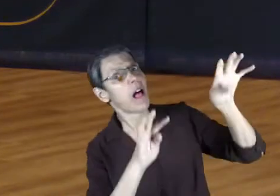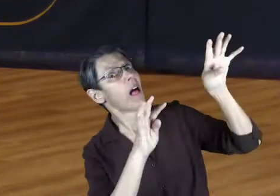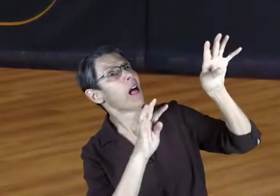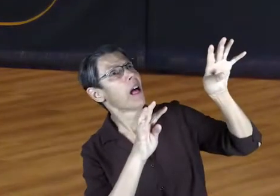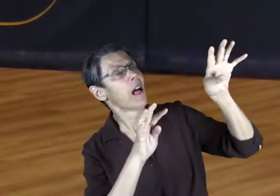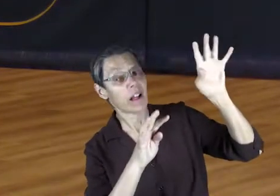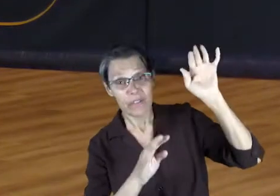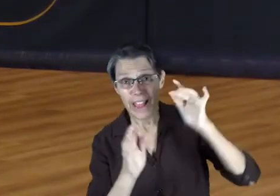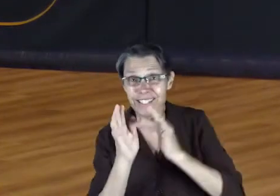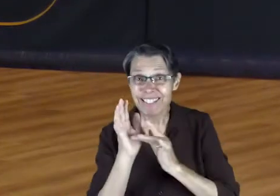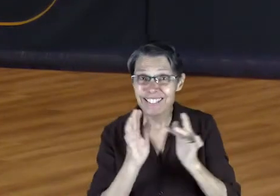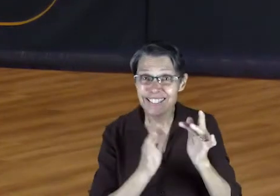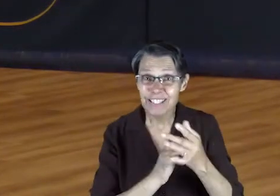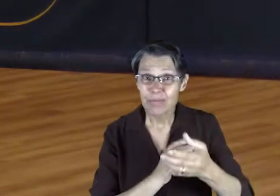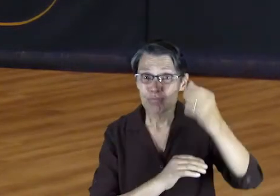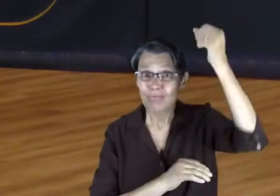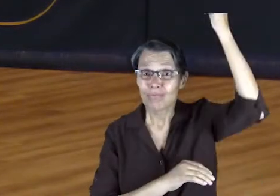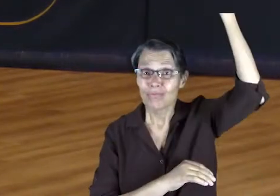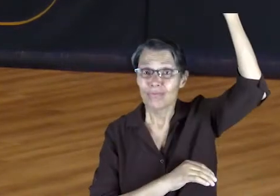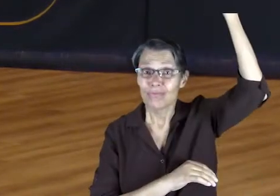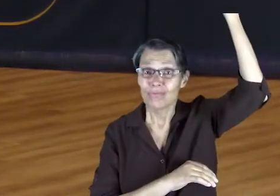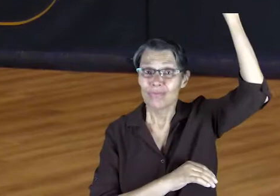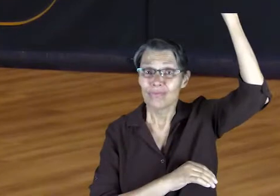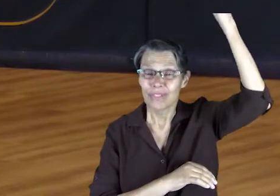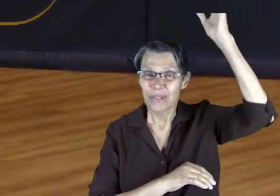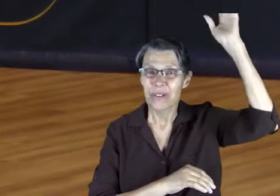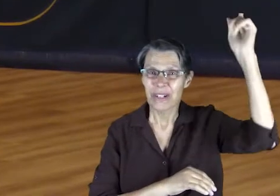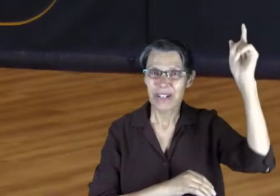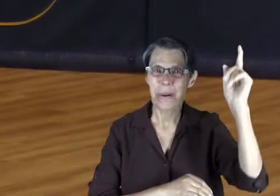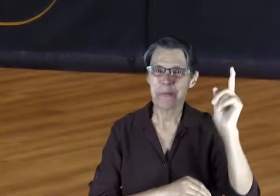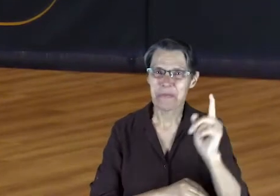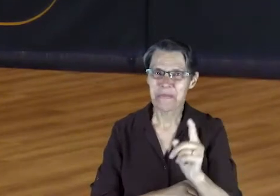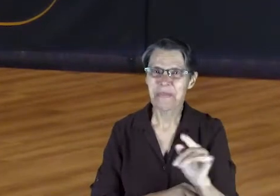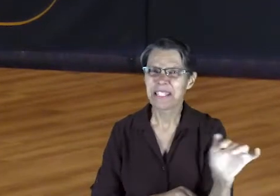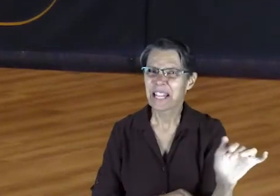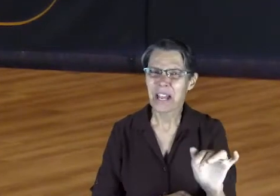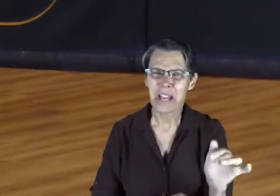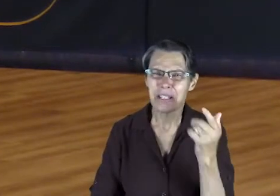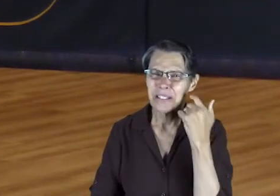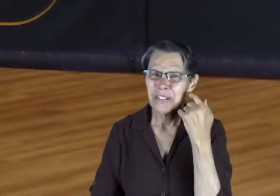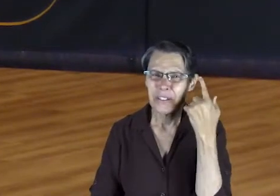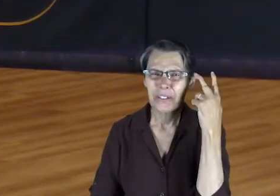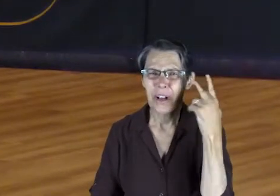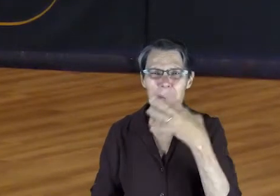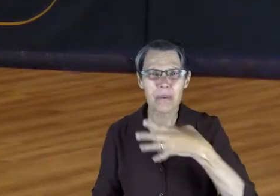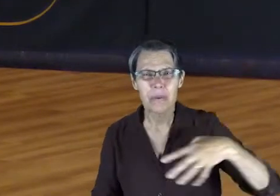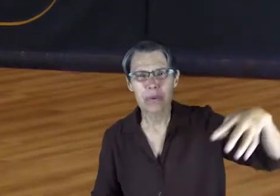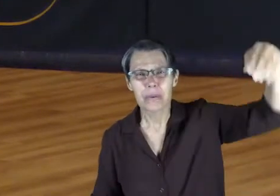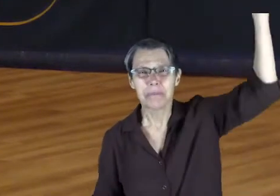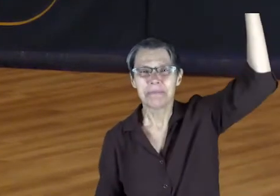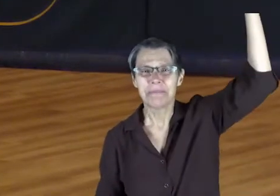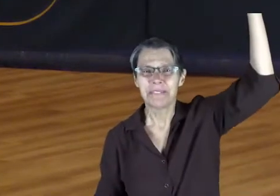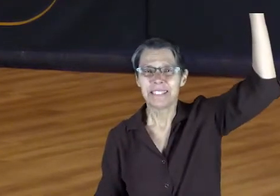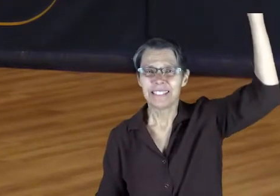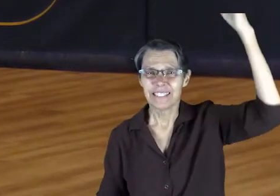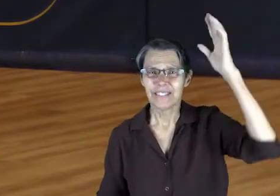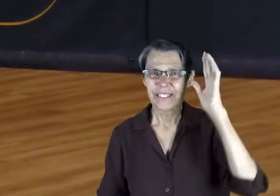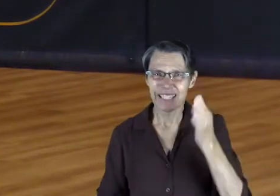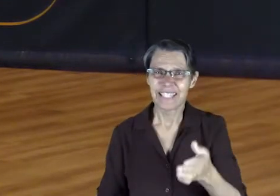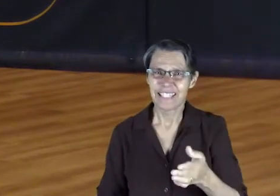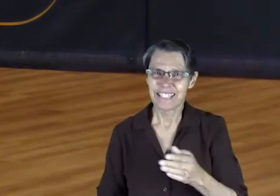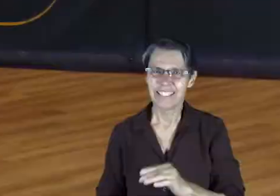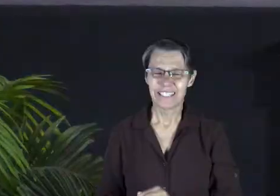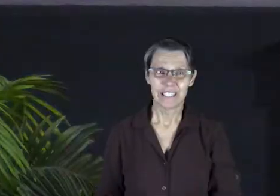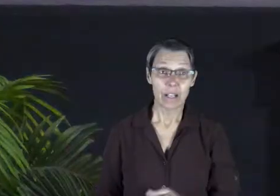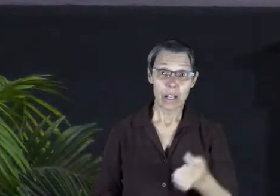stand looking up toward heaven? This Jesus, who has been taken up from you into heaven, will come in the same way as you saw him go into